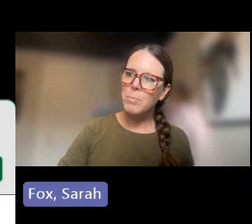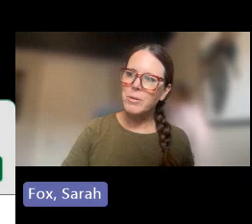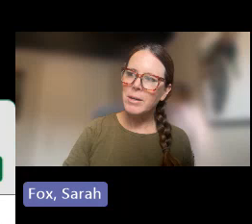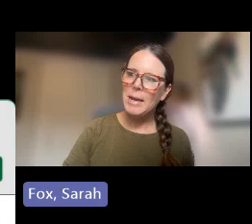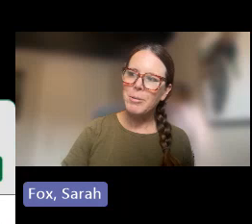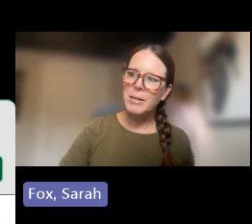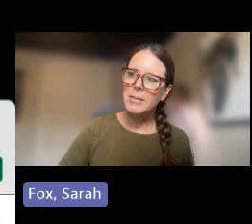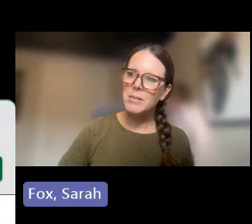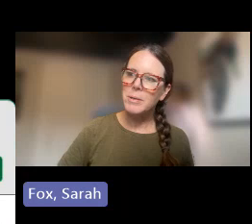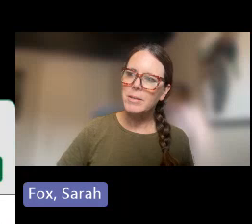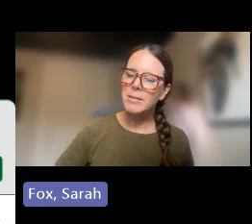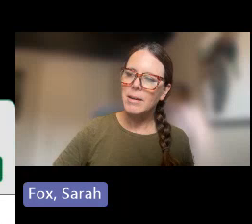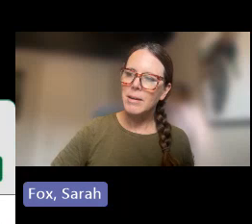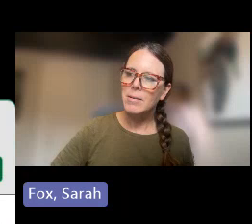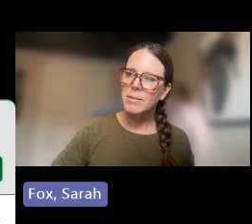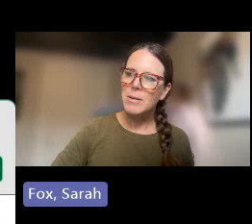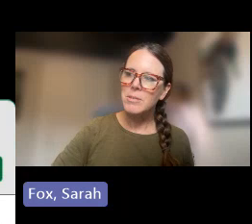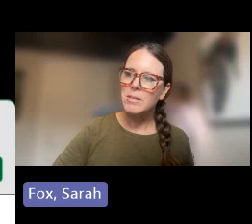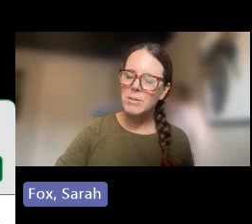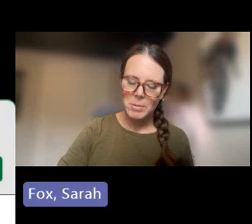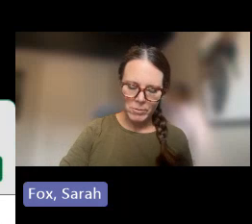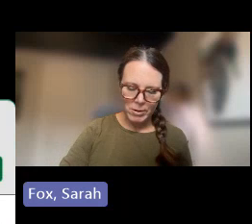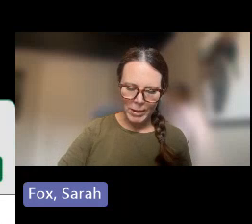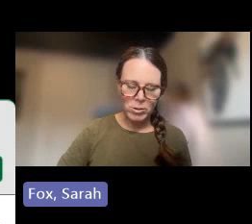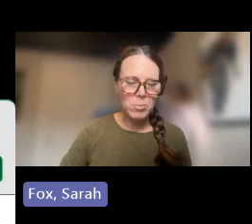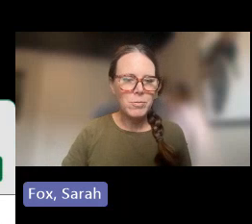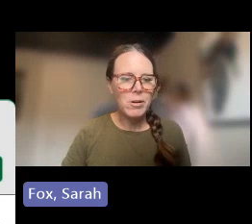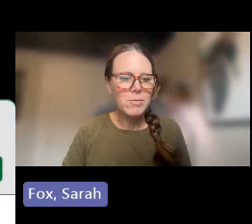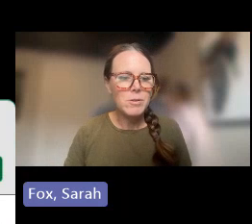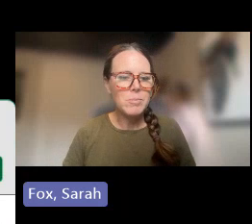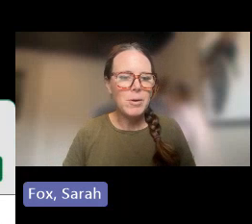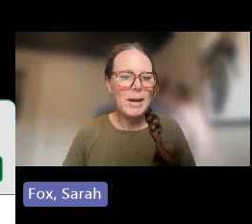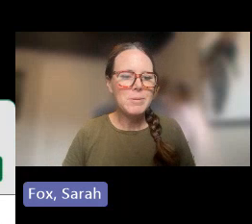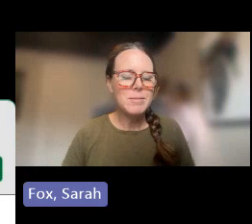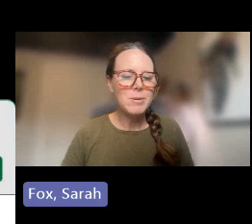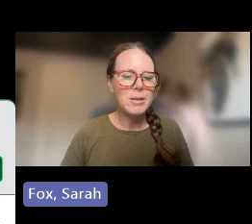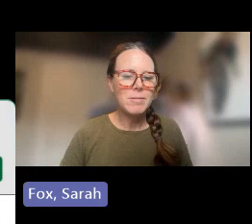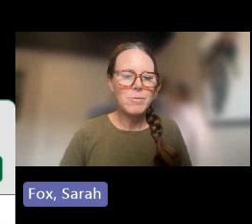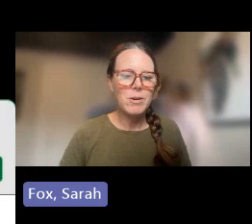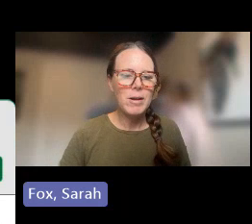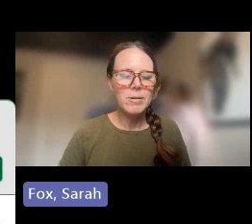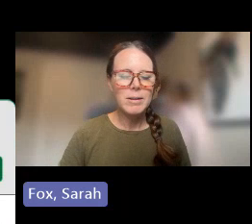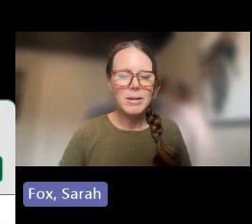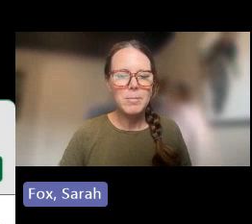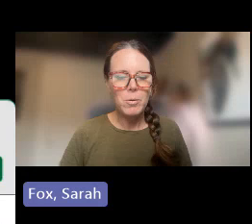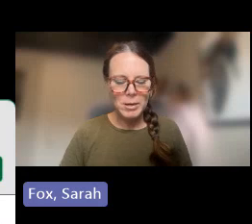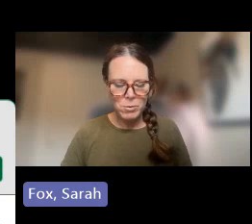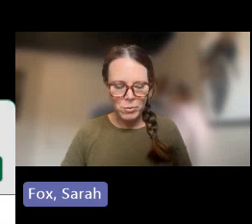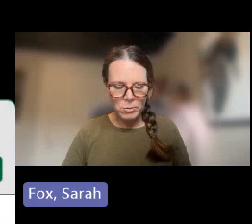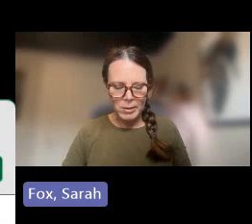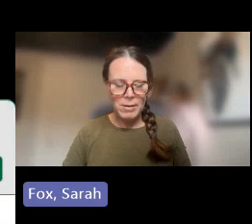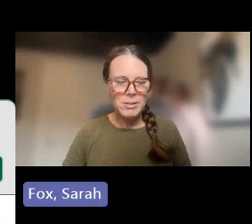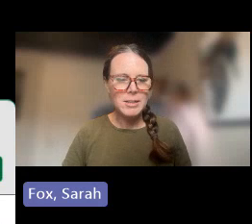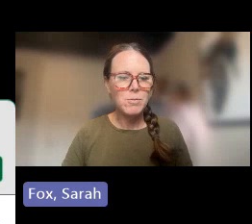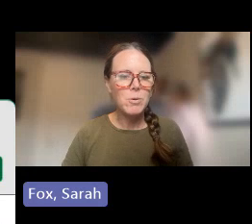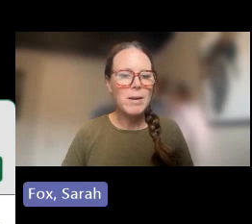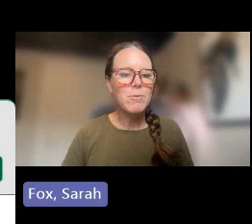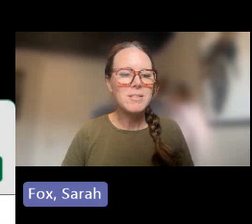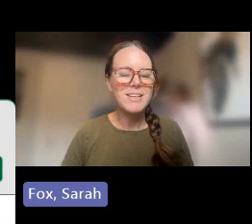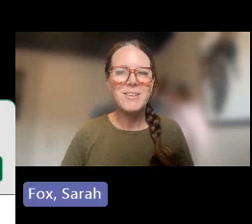a kind of a burden on applicants, but it sounds as if it's been very valuable for all of you, and perhaps we can figure out a way to move forward without